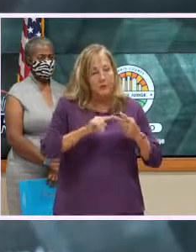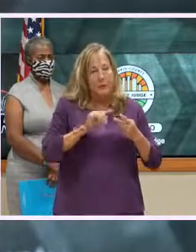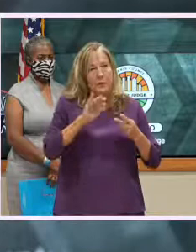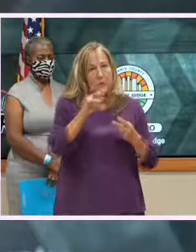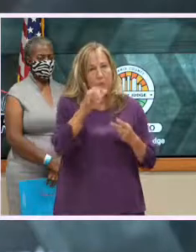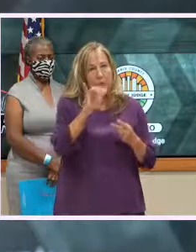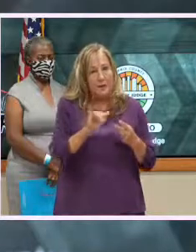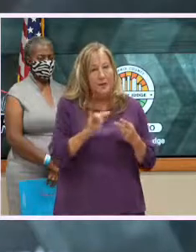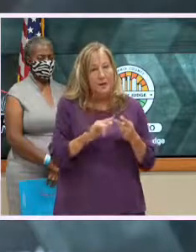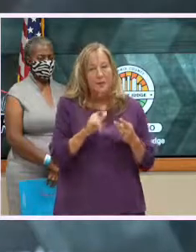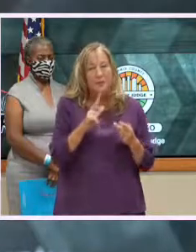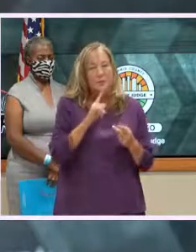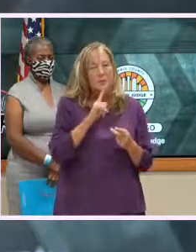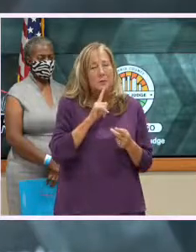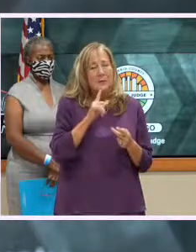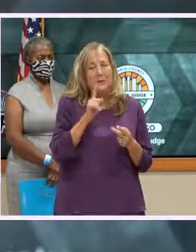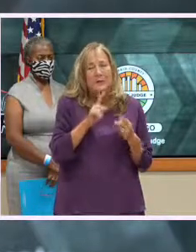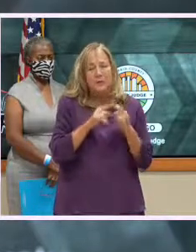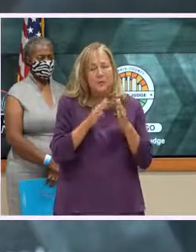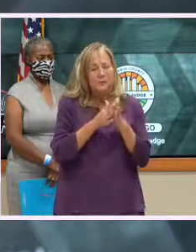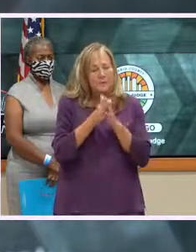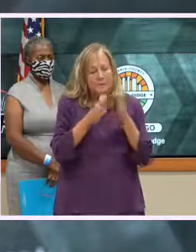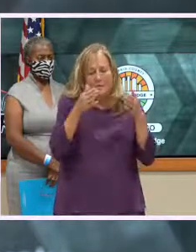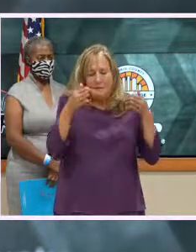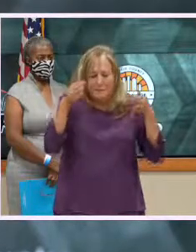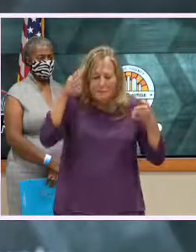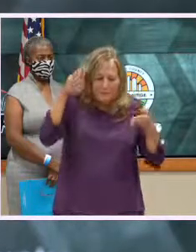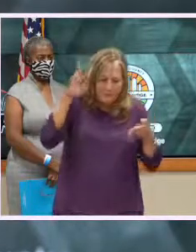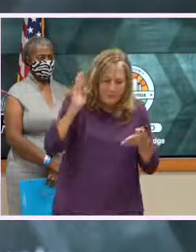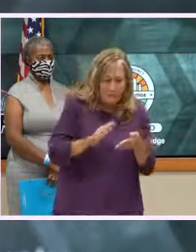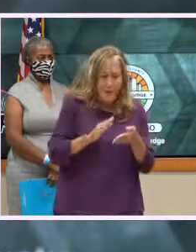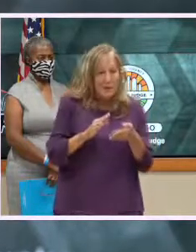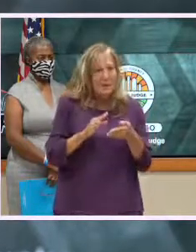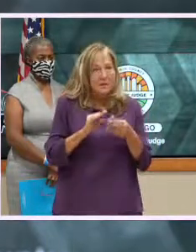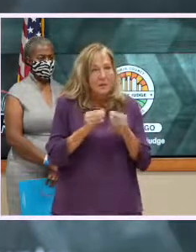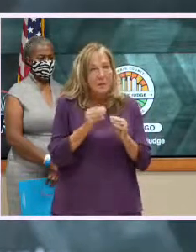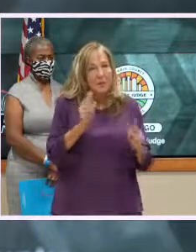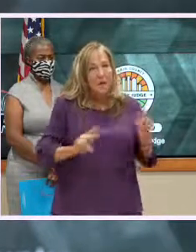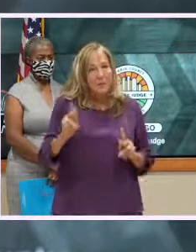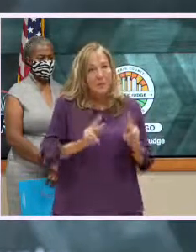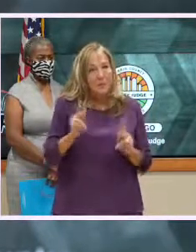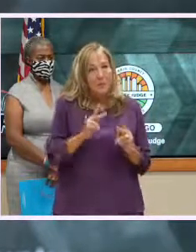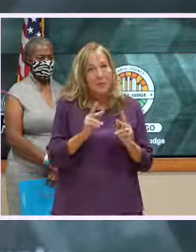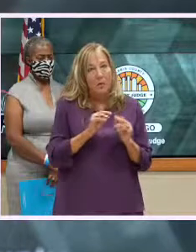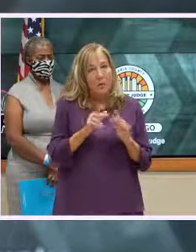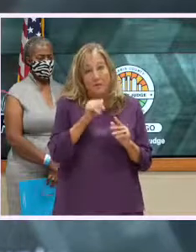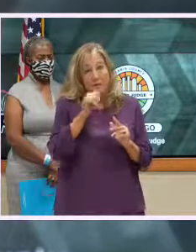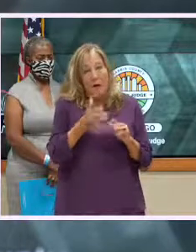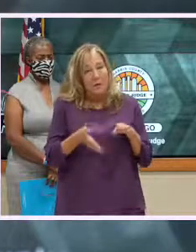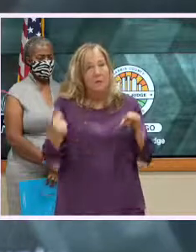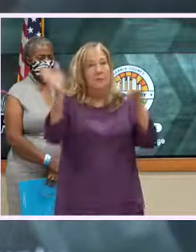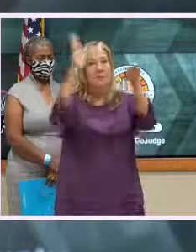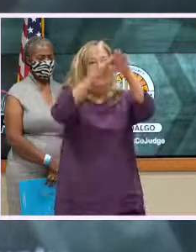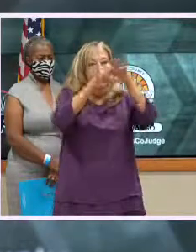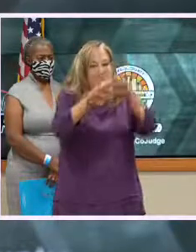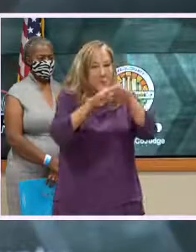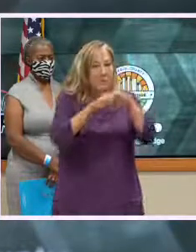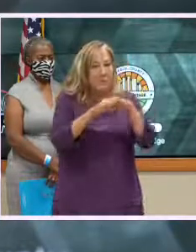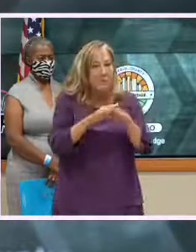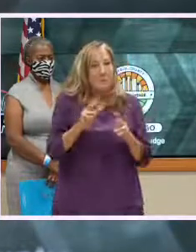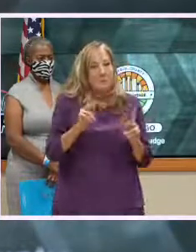down now, we're going to see those similar results of many, many people going to the hospital and people